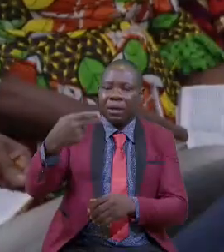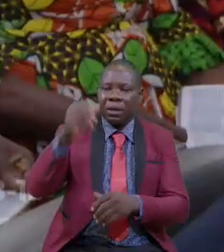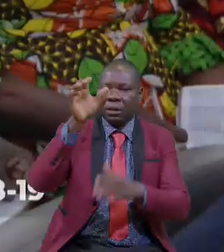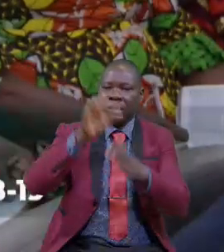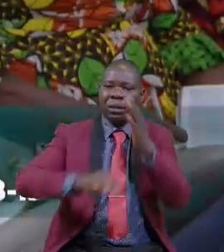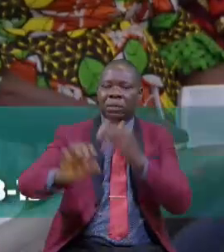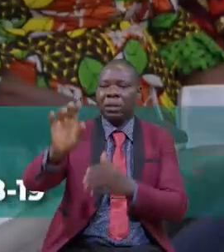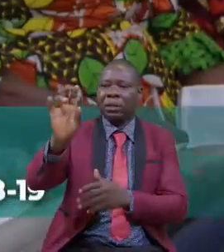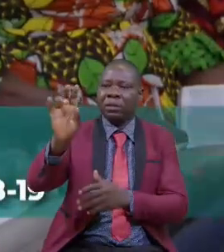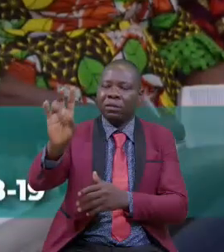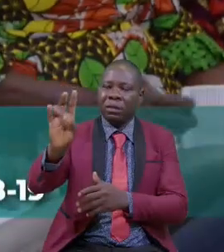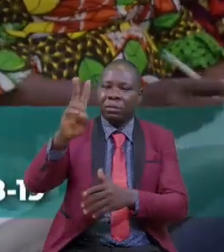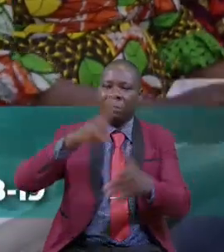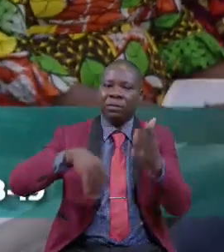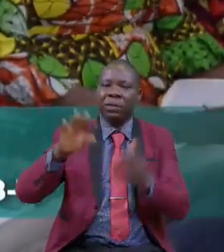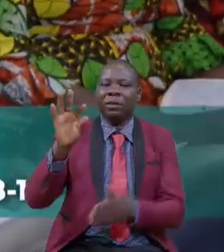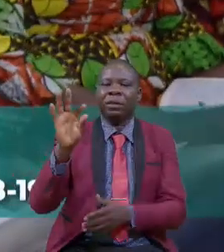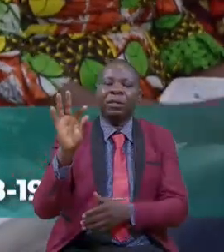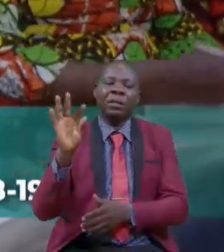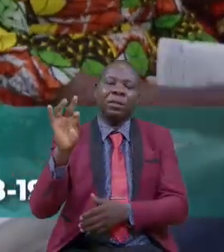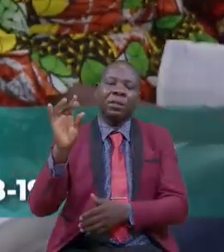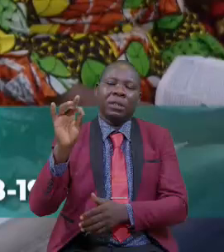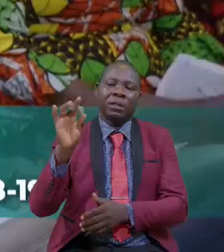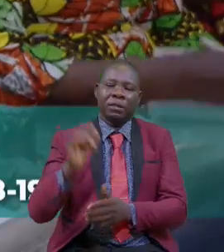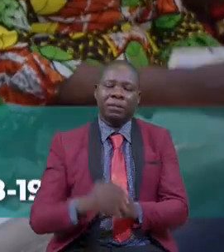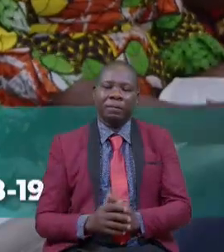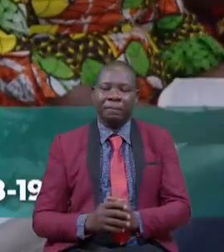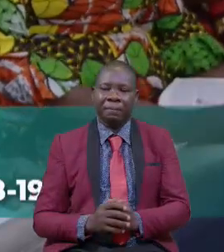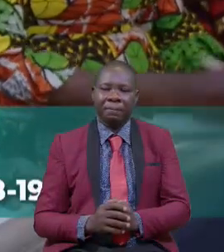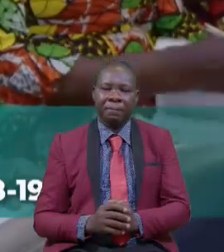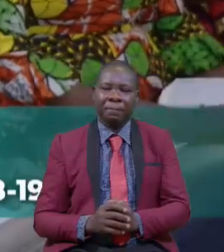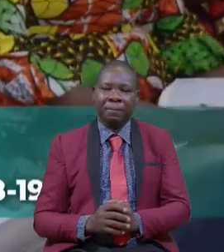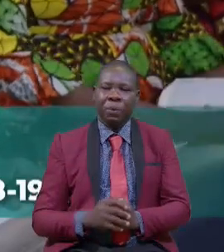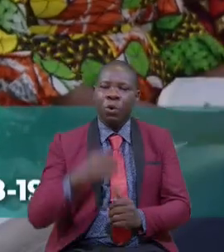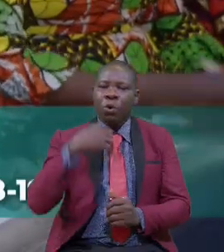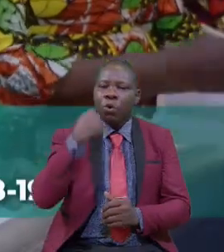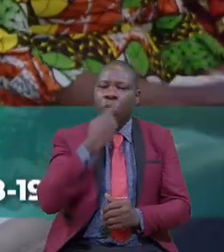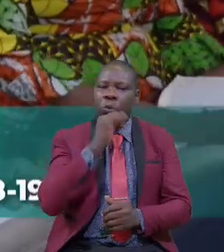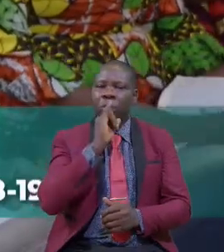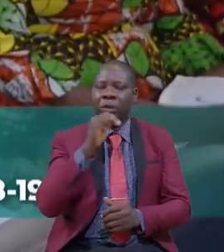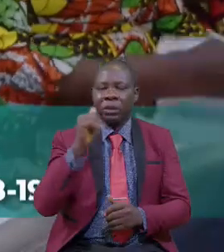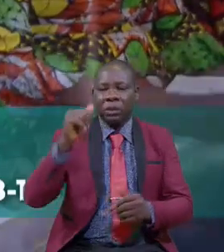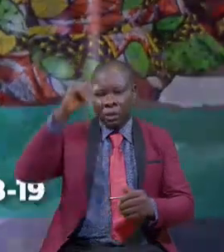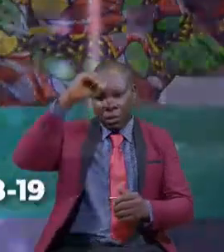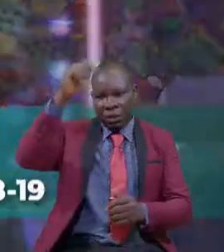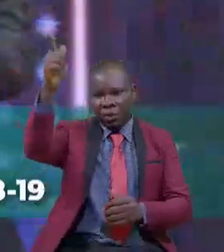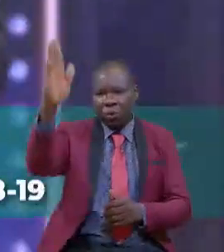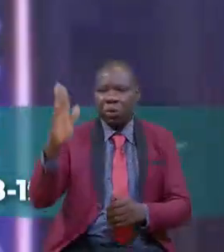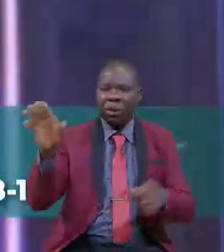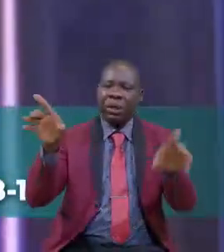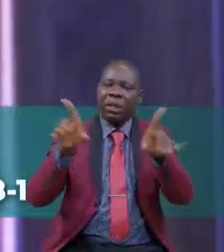7, we're looking at verse 18. "Who is a God like unto thee